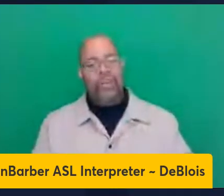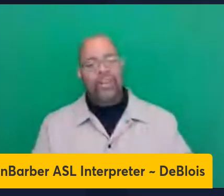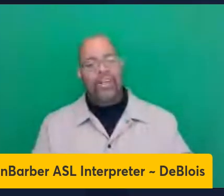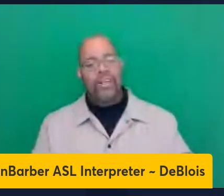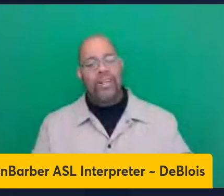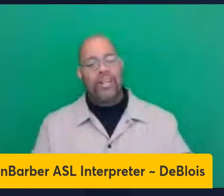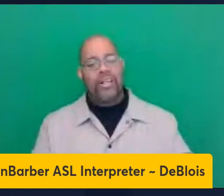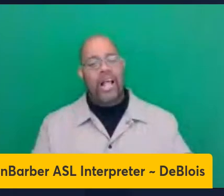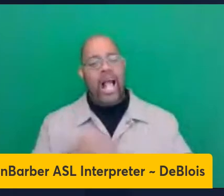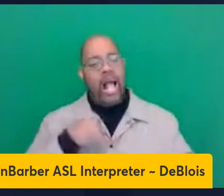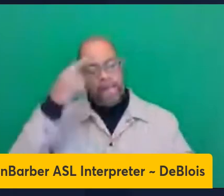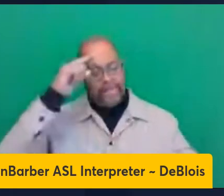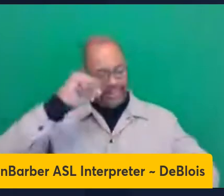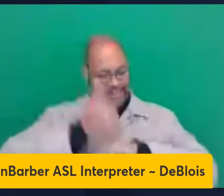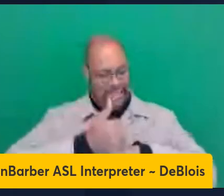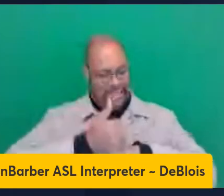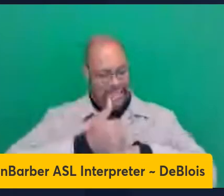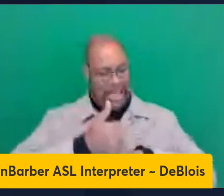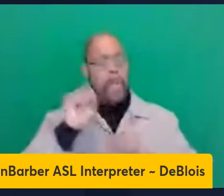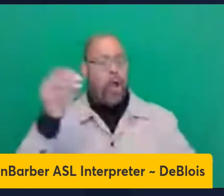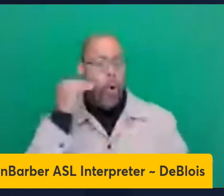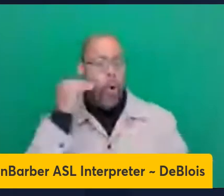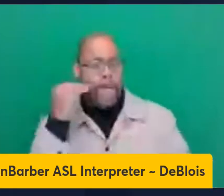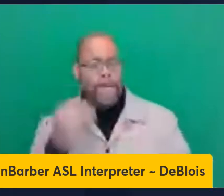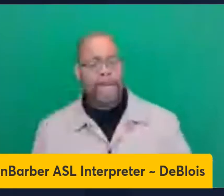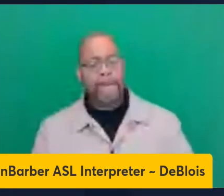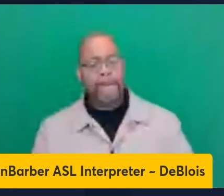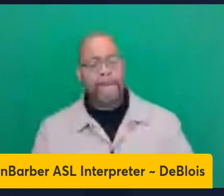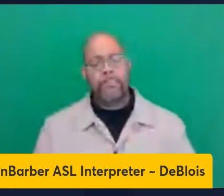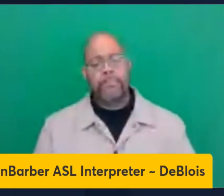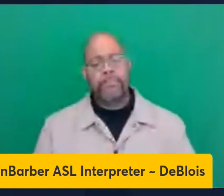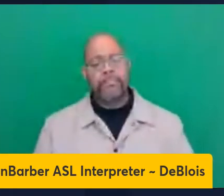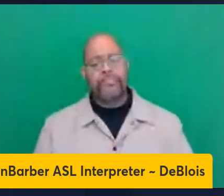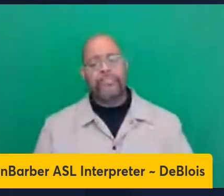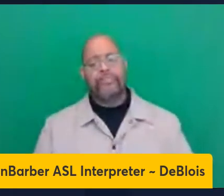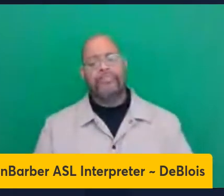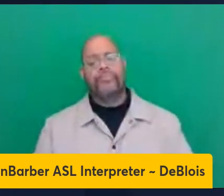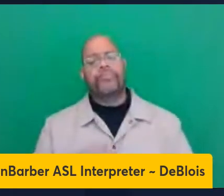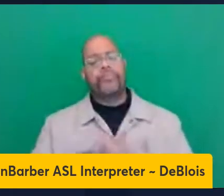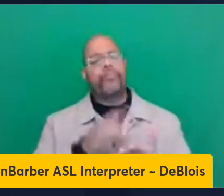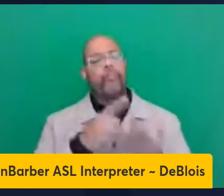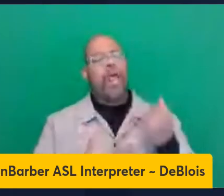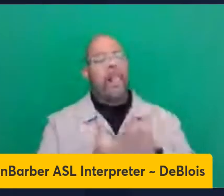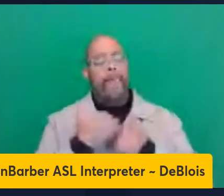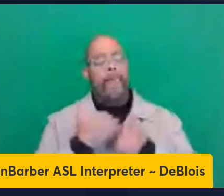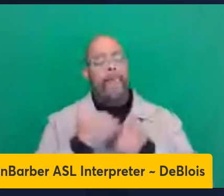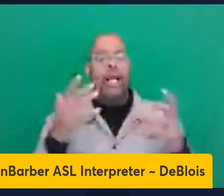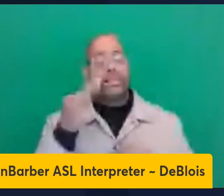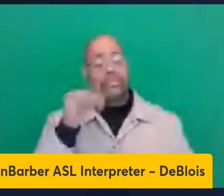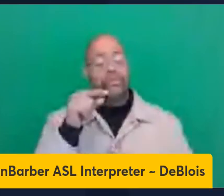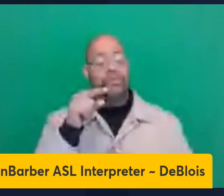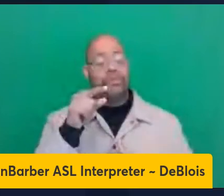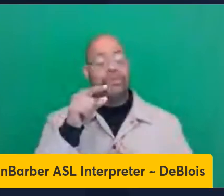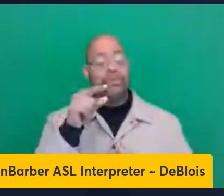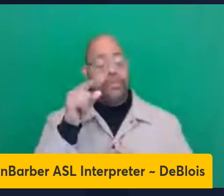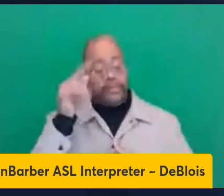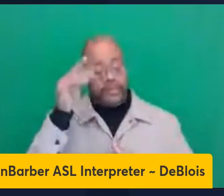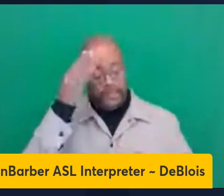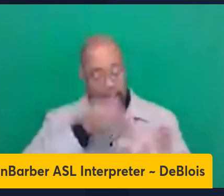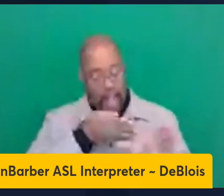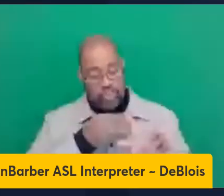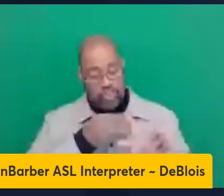So I had the mindset I was going to go home. Okay. So that's what helped me a lot. If psychologically